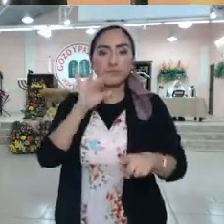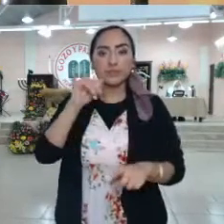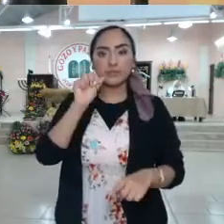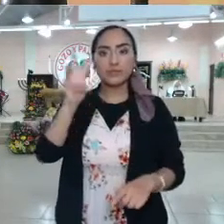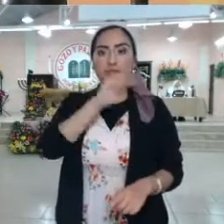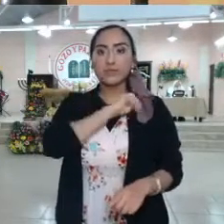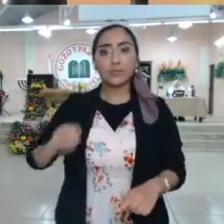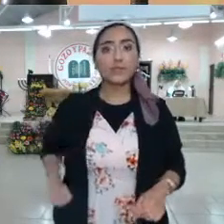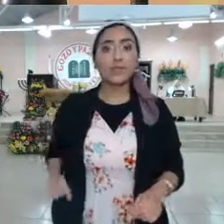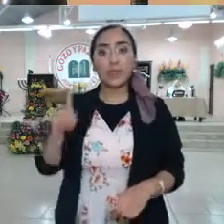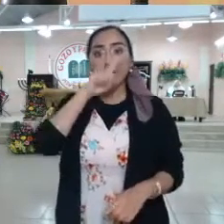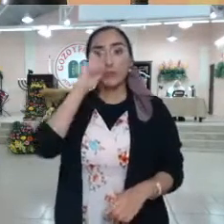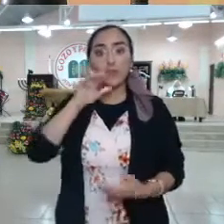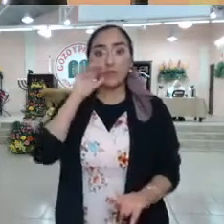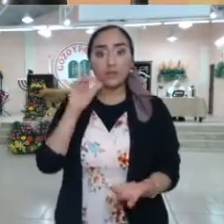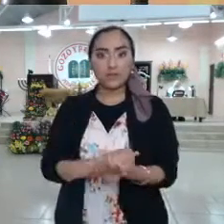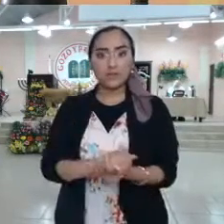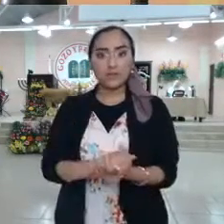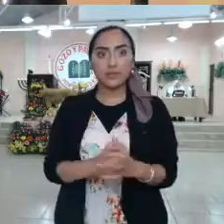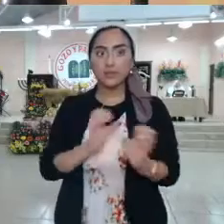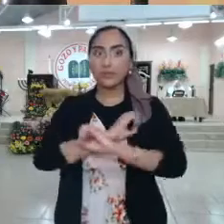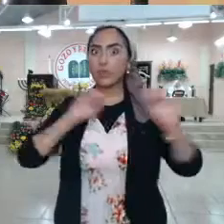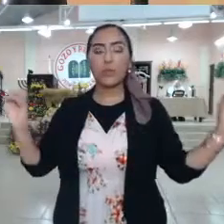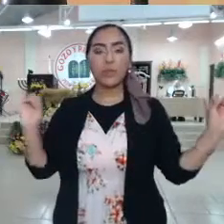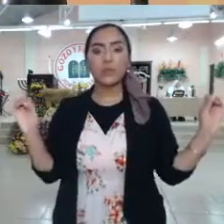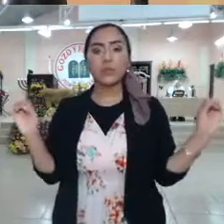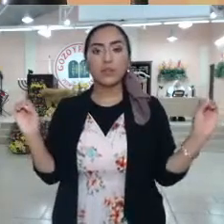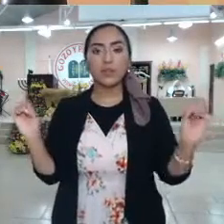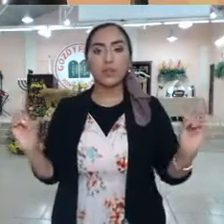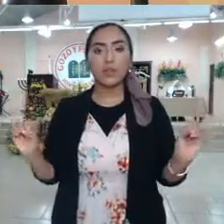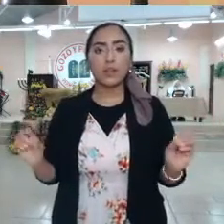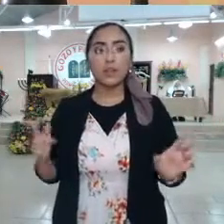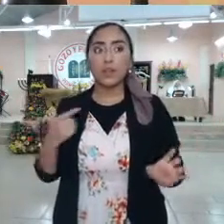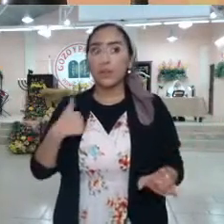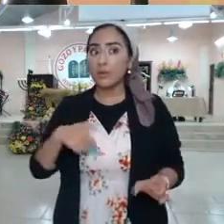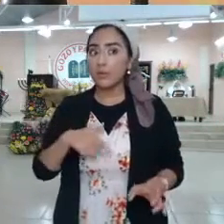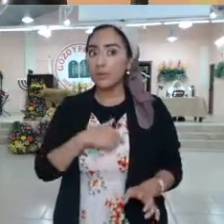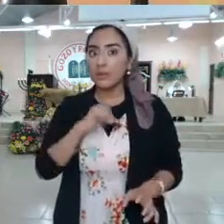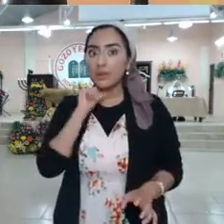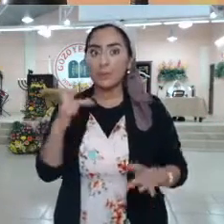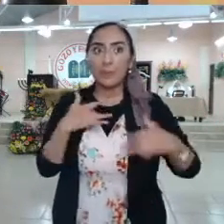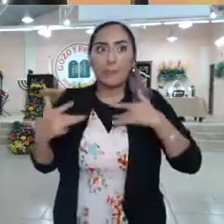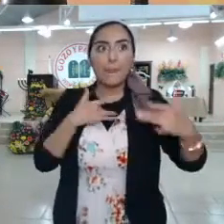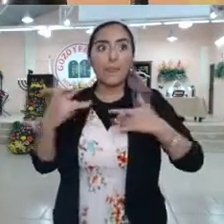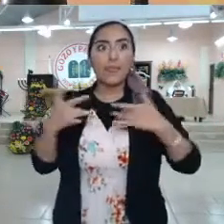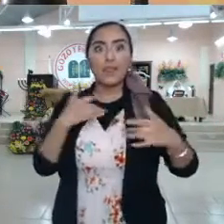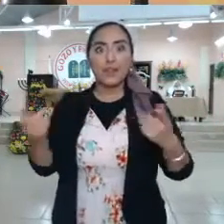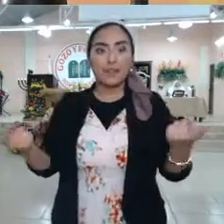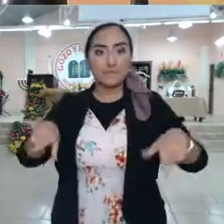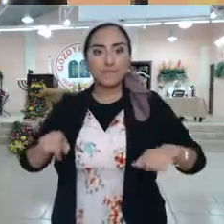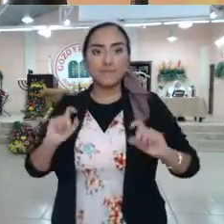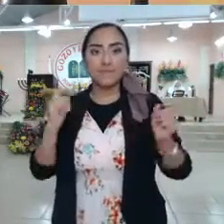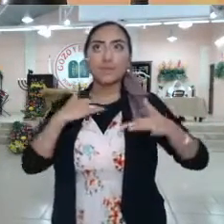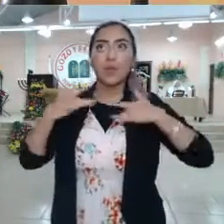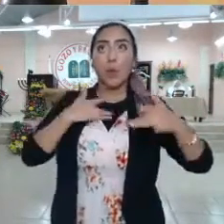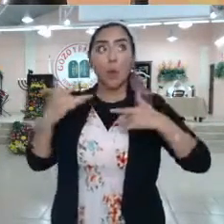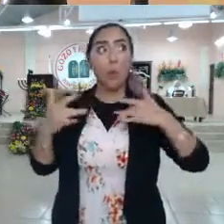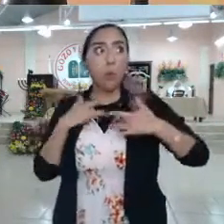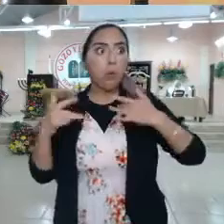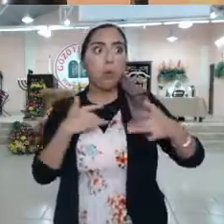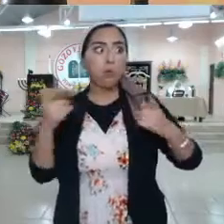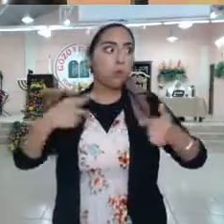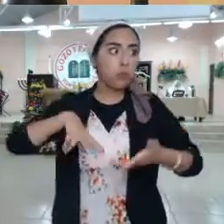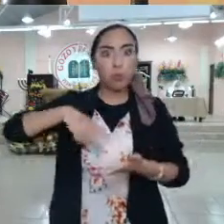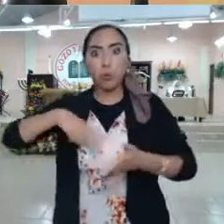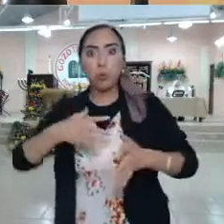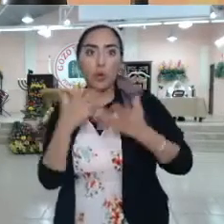Joshua HaMashiach's bride. Because just as the bride, no one. May it not be just an excitement during this week.